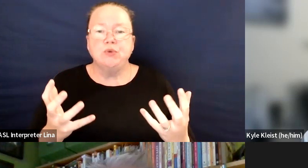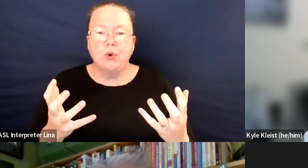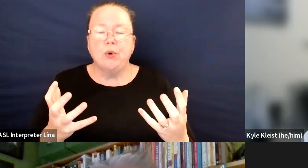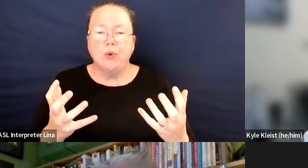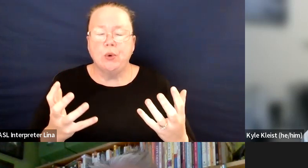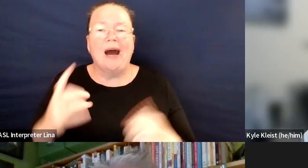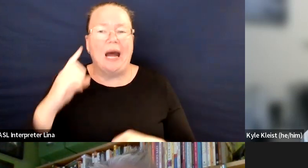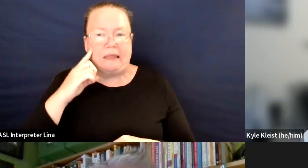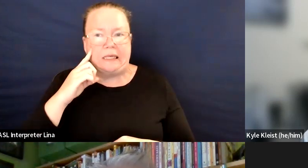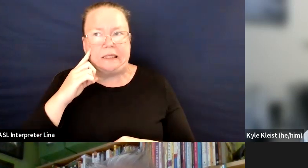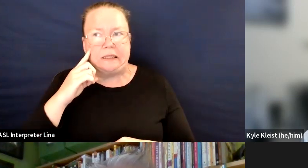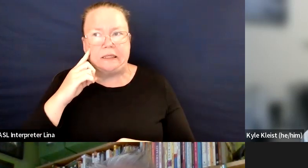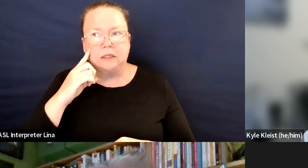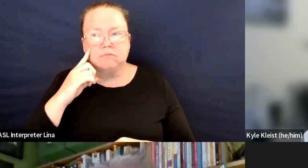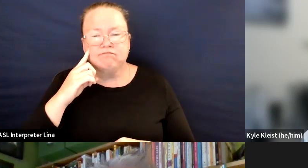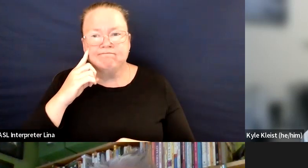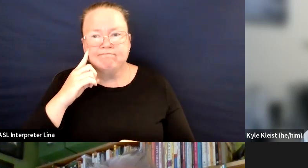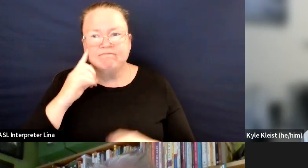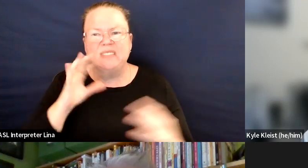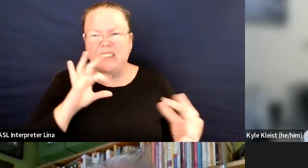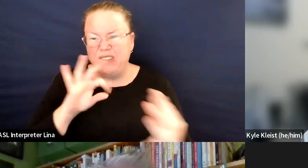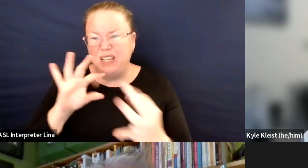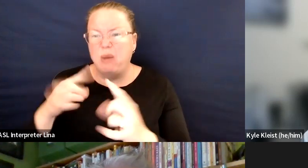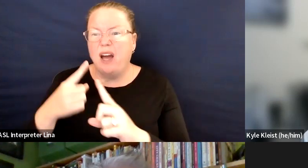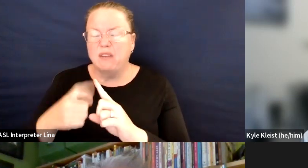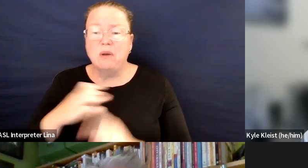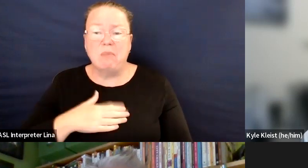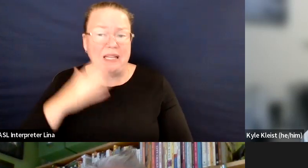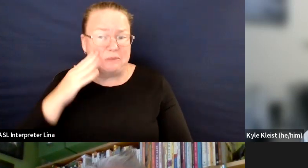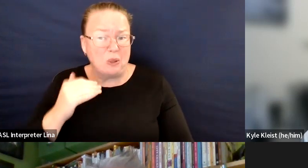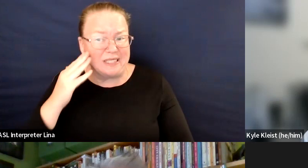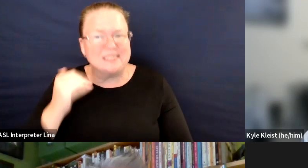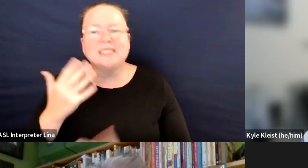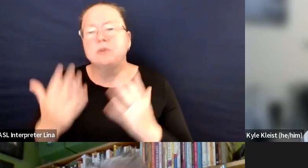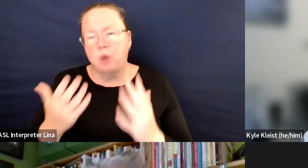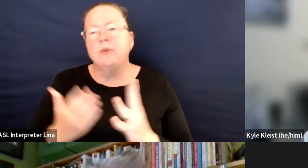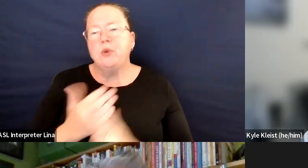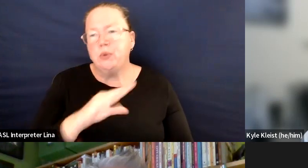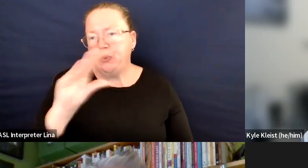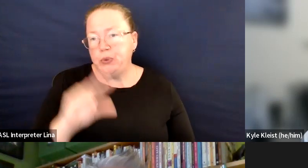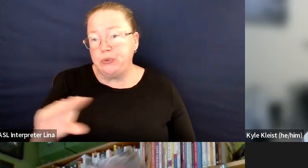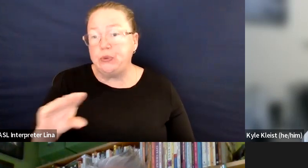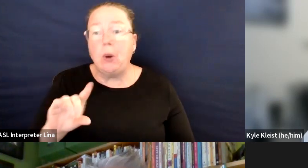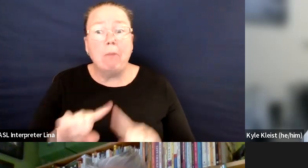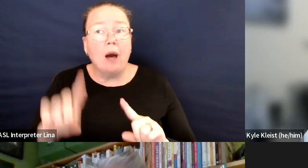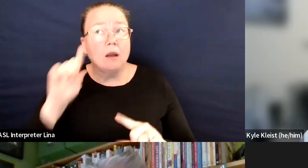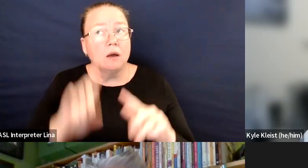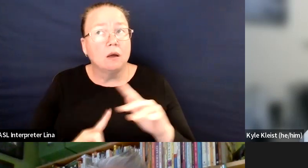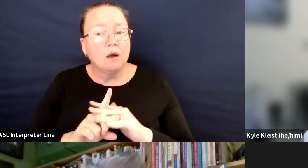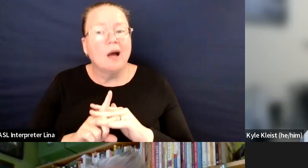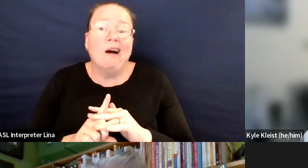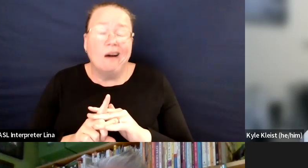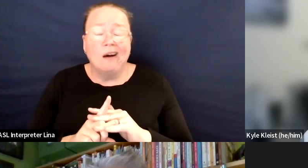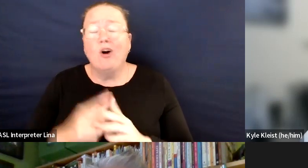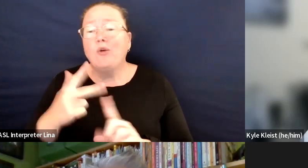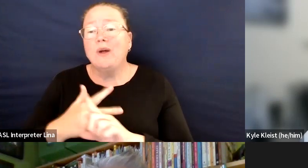just taking sort of feedback from those experiences, I would probably put it on Zoom. But I also had an idea to do like a